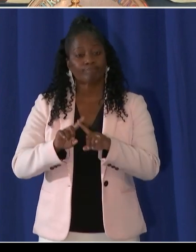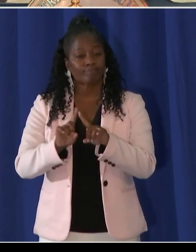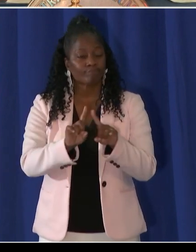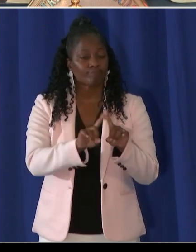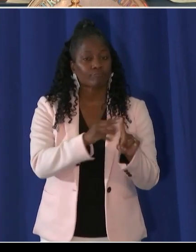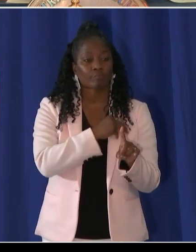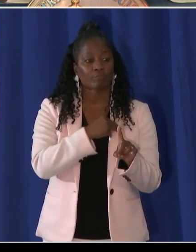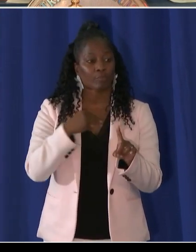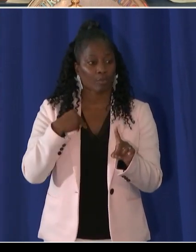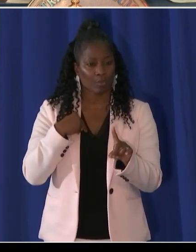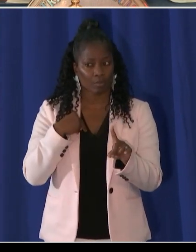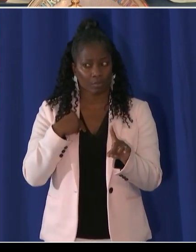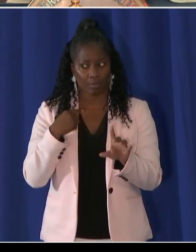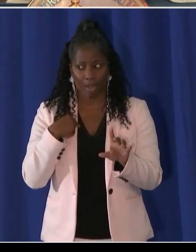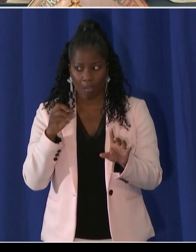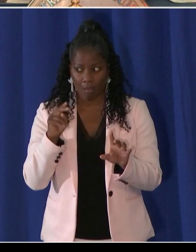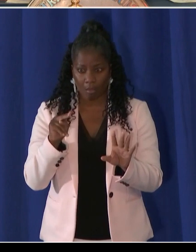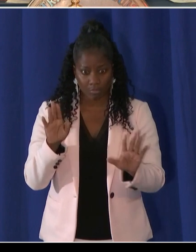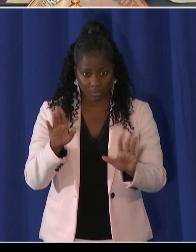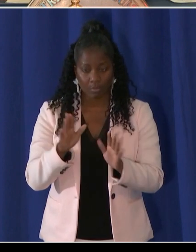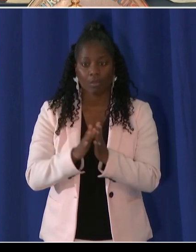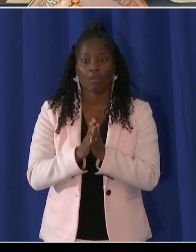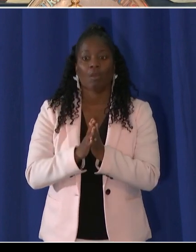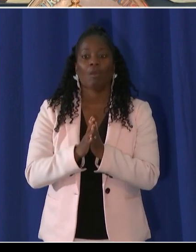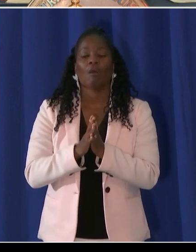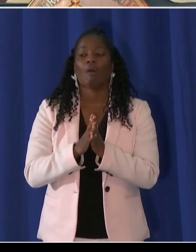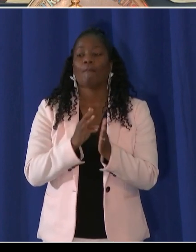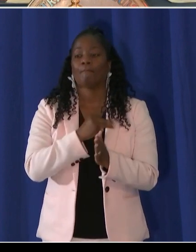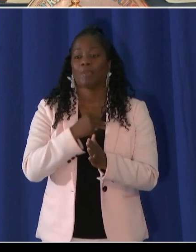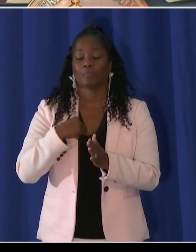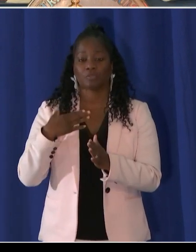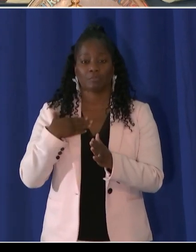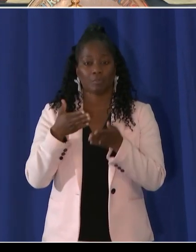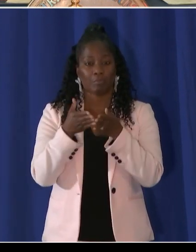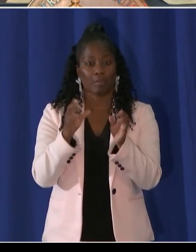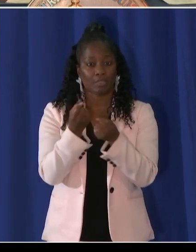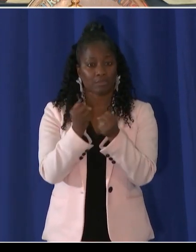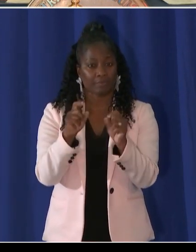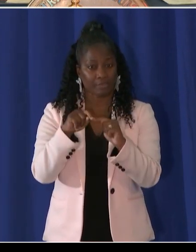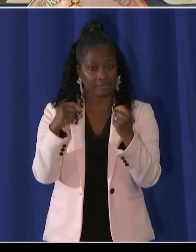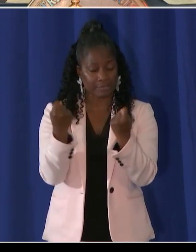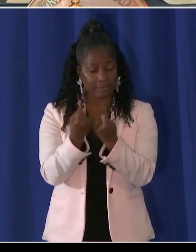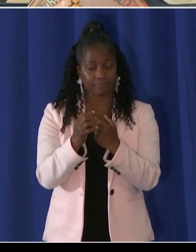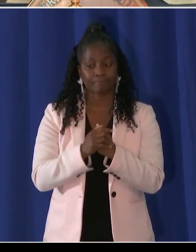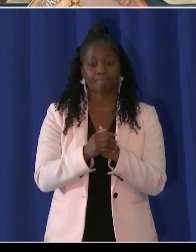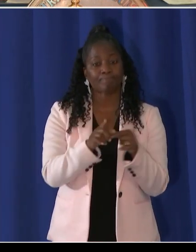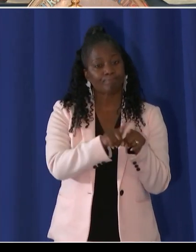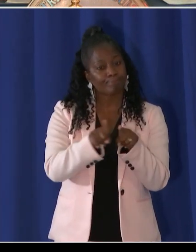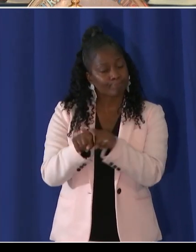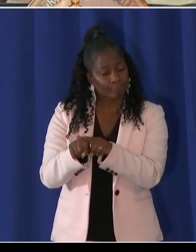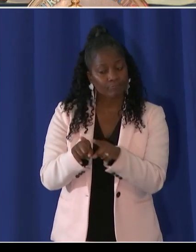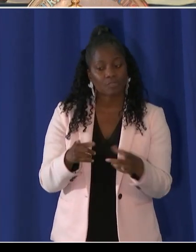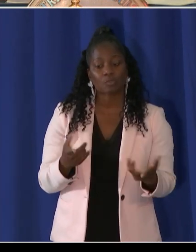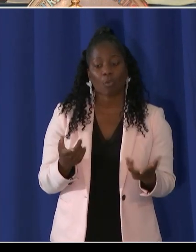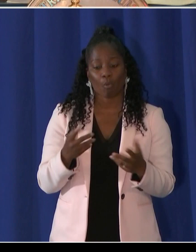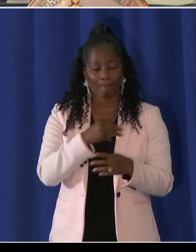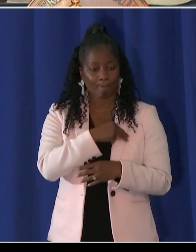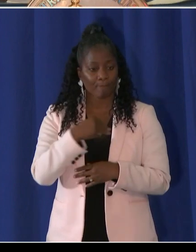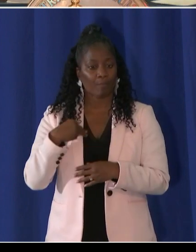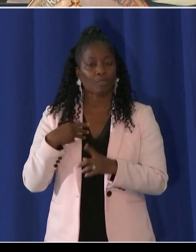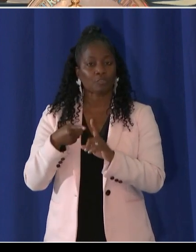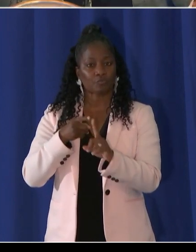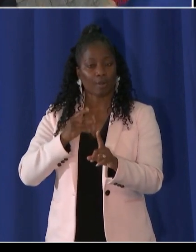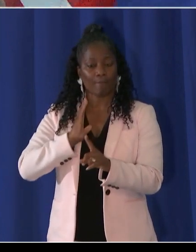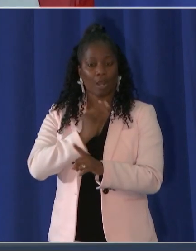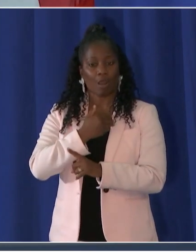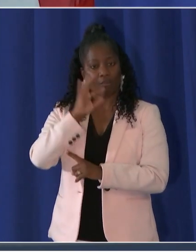of, am I on here? By members of my public safety team, as well as members of